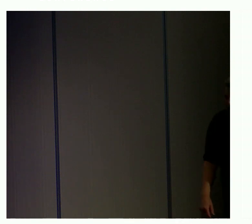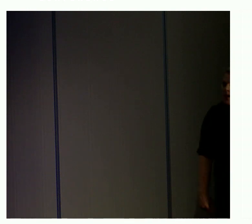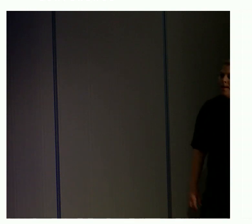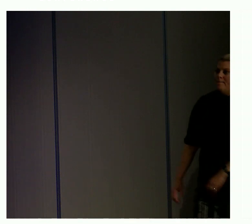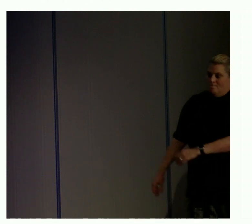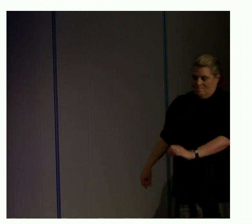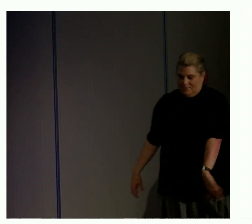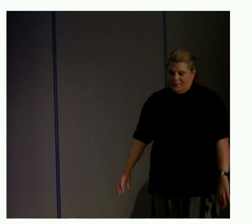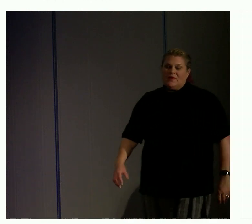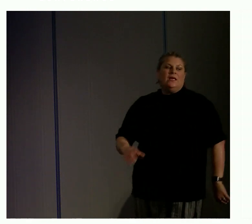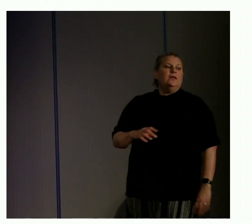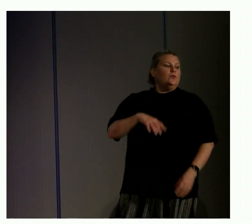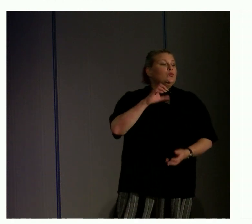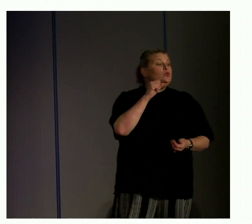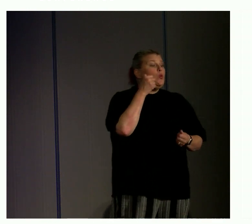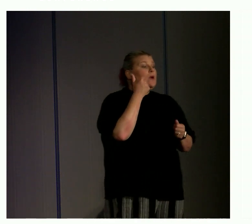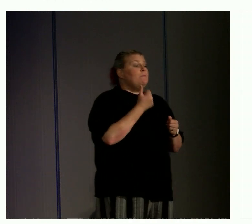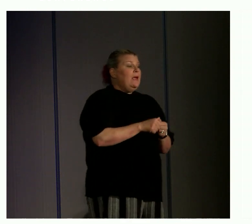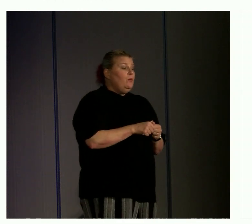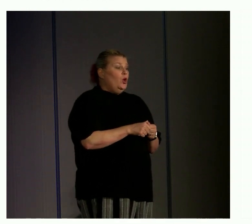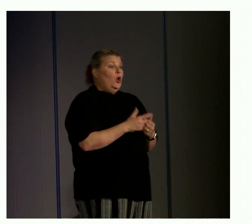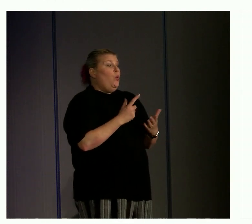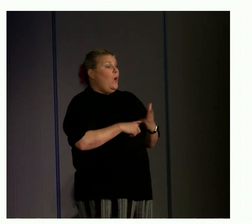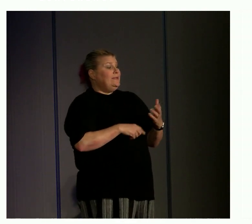it's difficult maybe to ask in the room